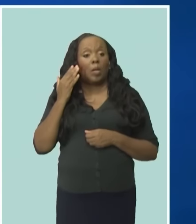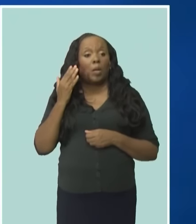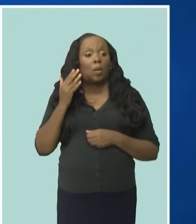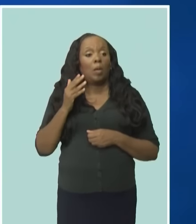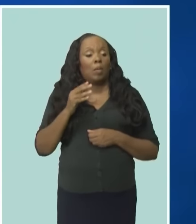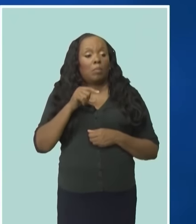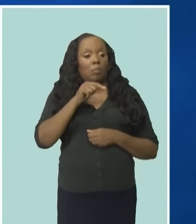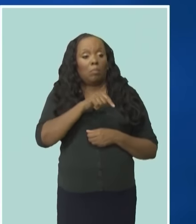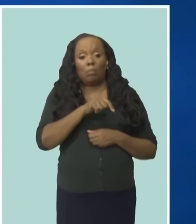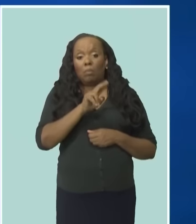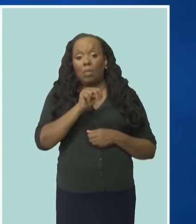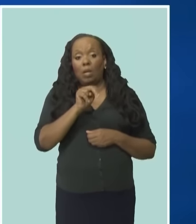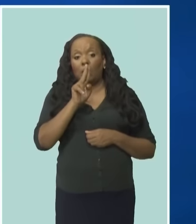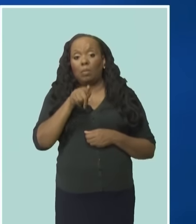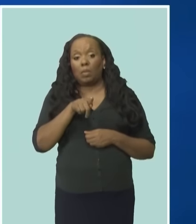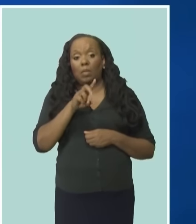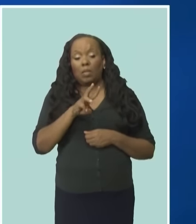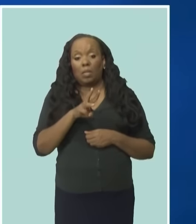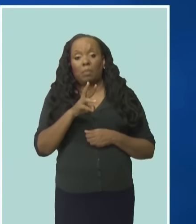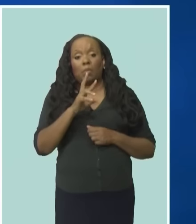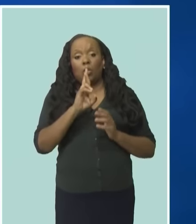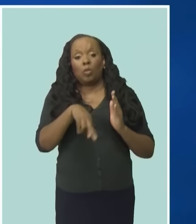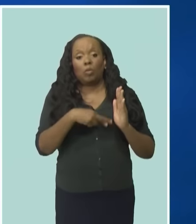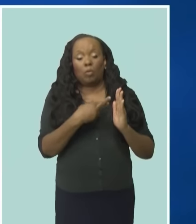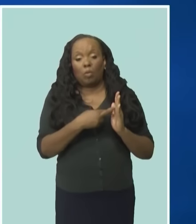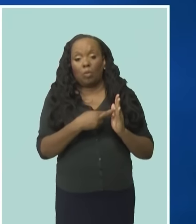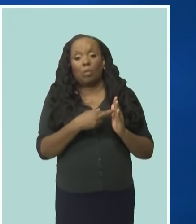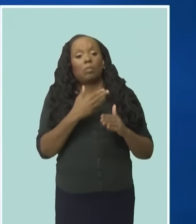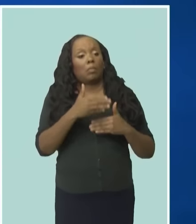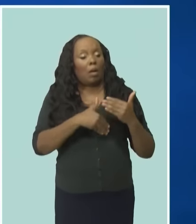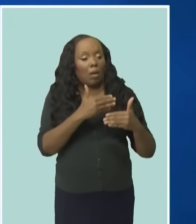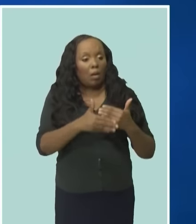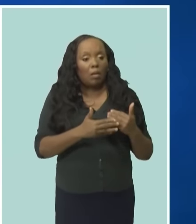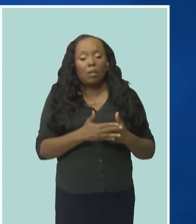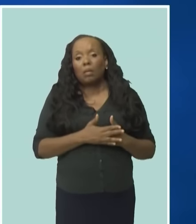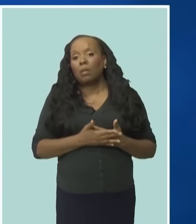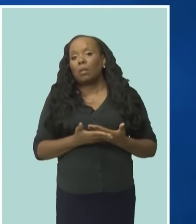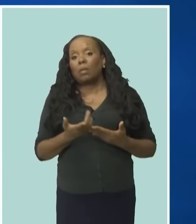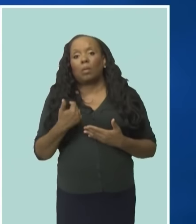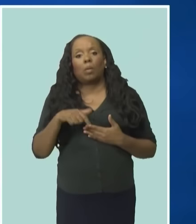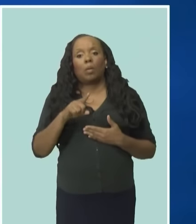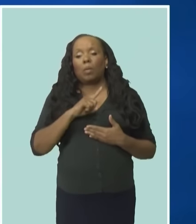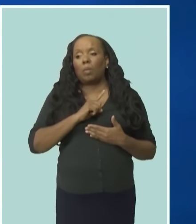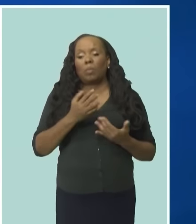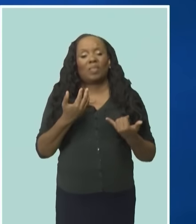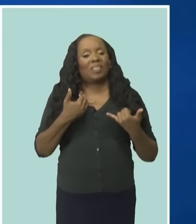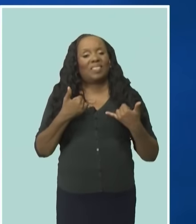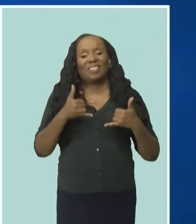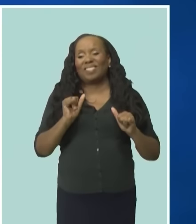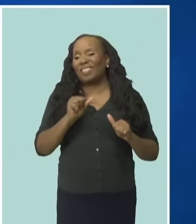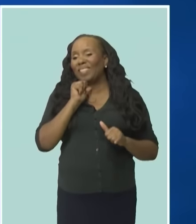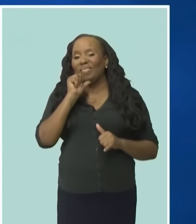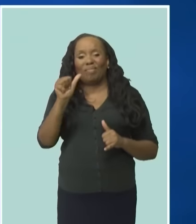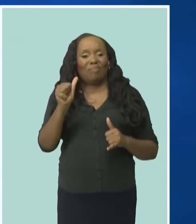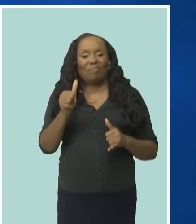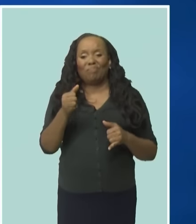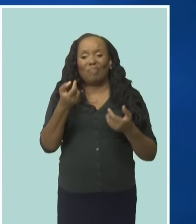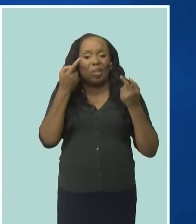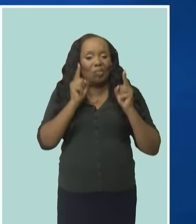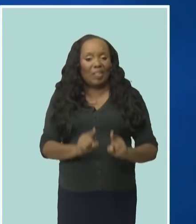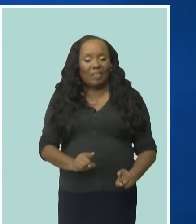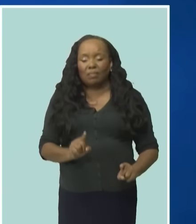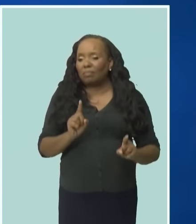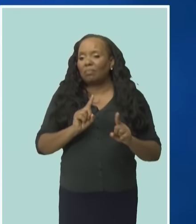this process. While it is regrettable that we were not able to reach a final agreement, the college remains